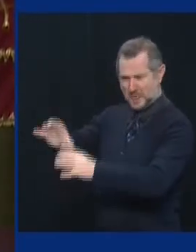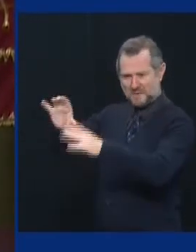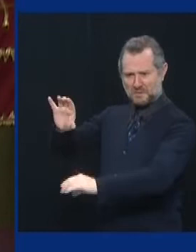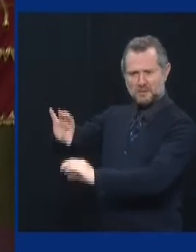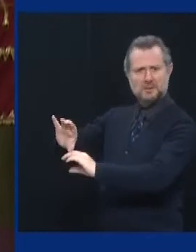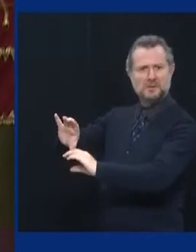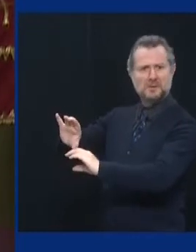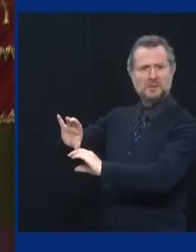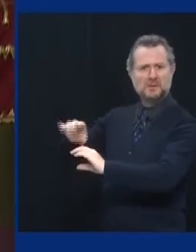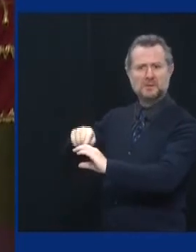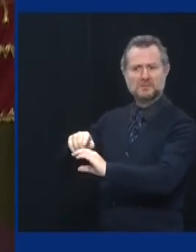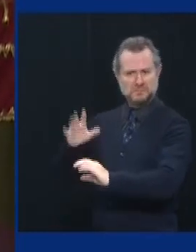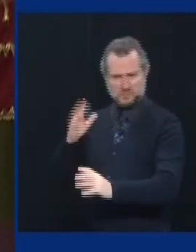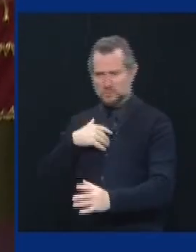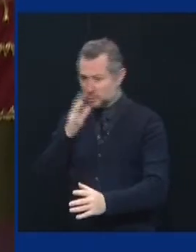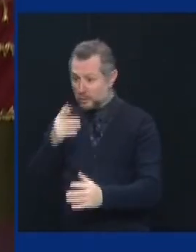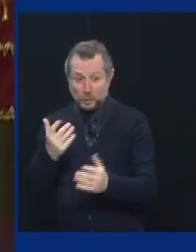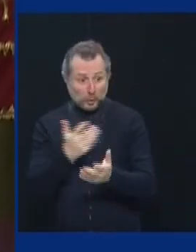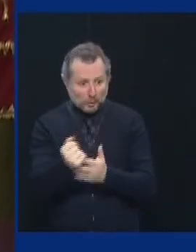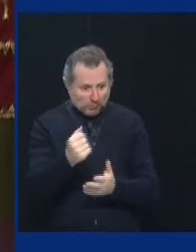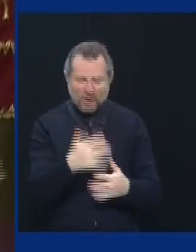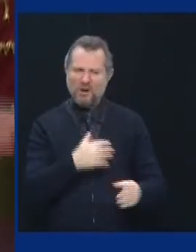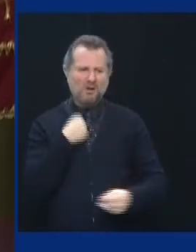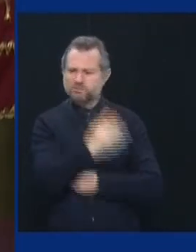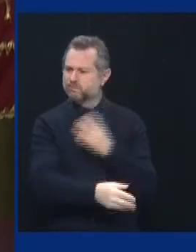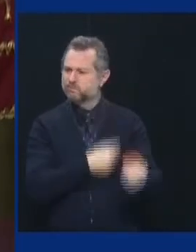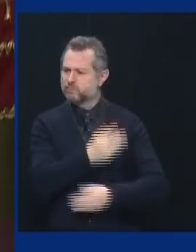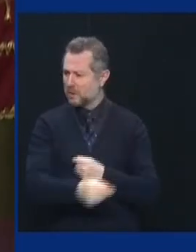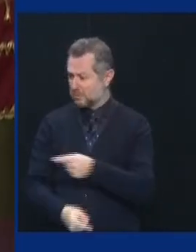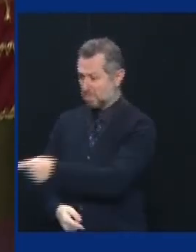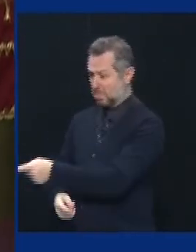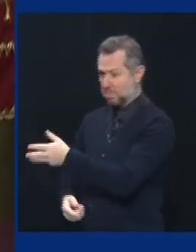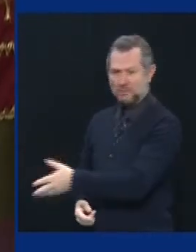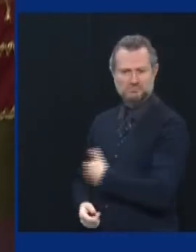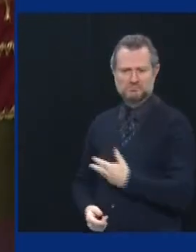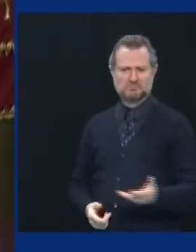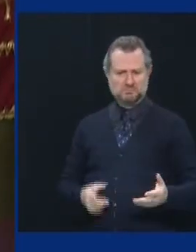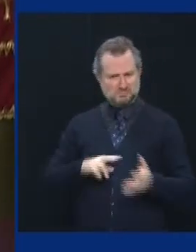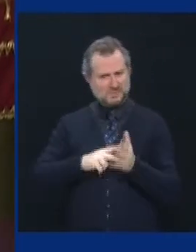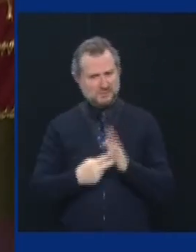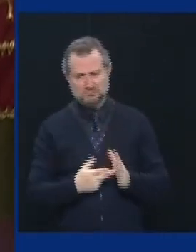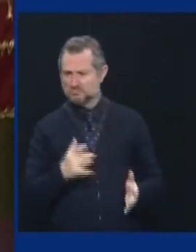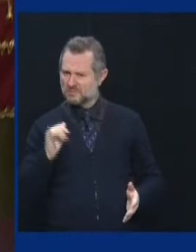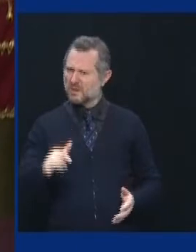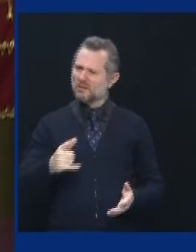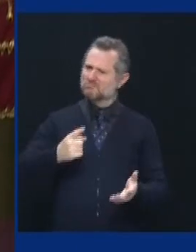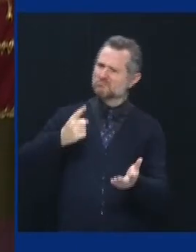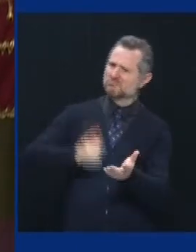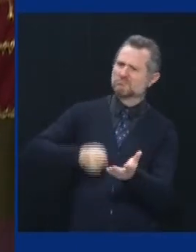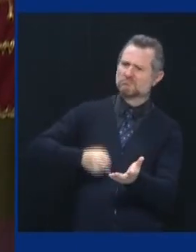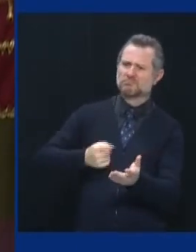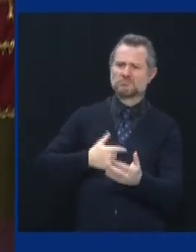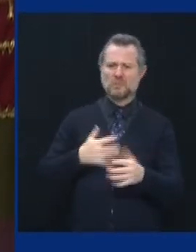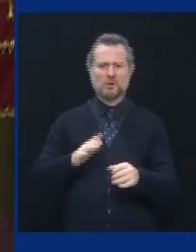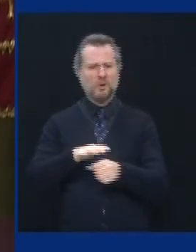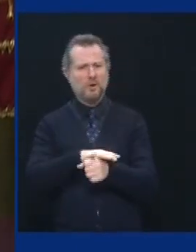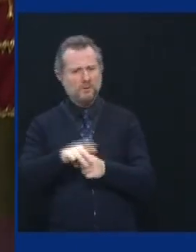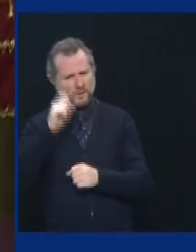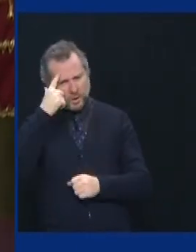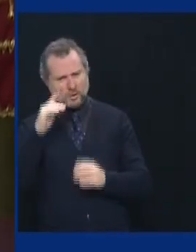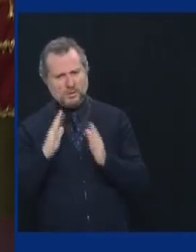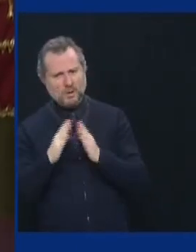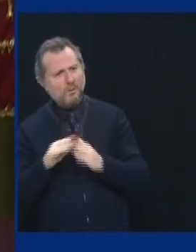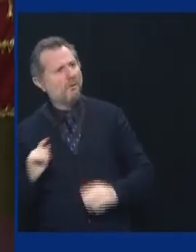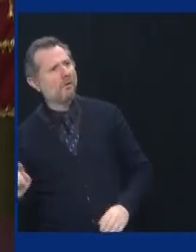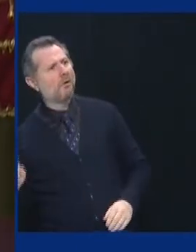faster can get more out the door. So they would have remaining that would then spill over. And this is a conversation that we've had with local governments across the state, and